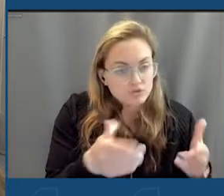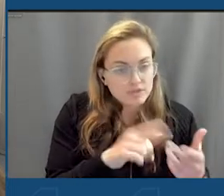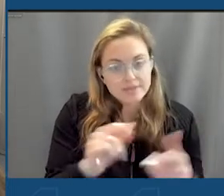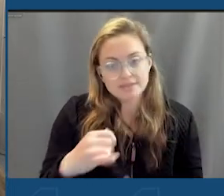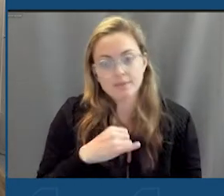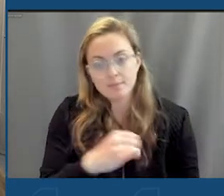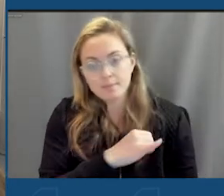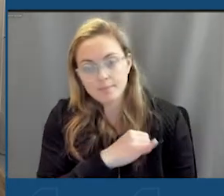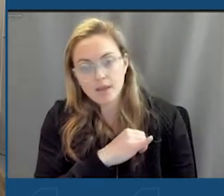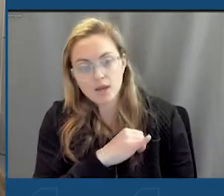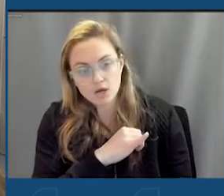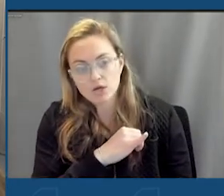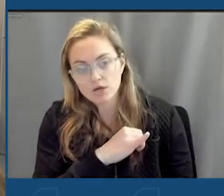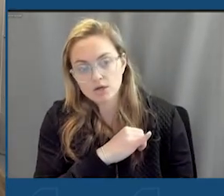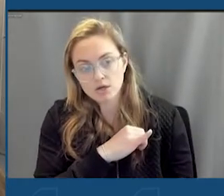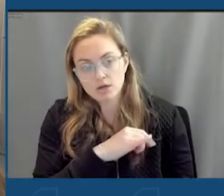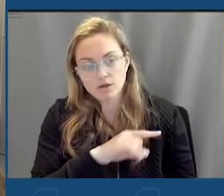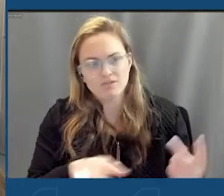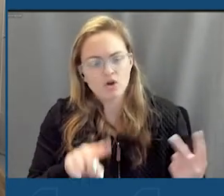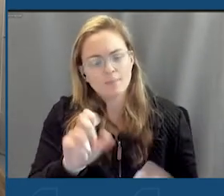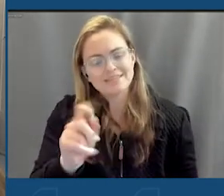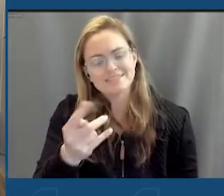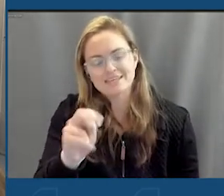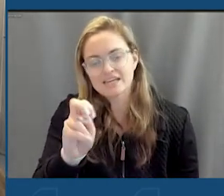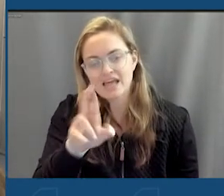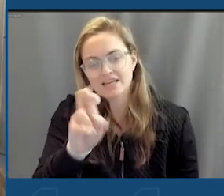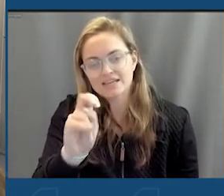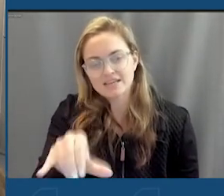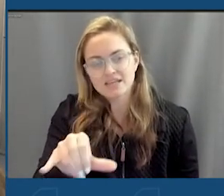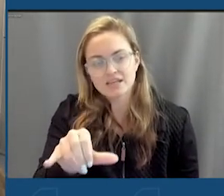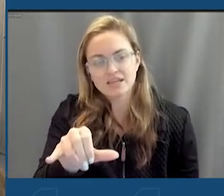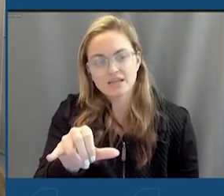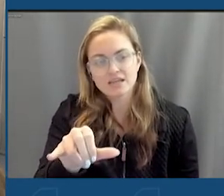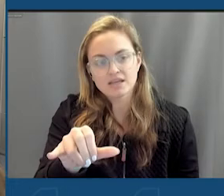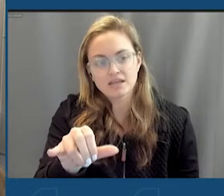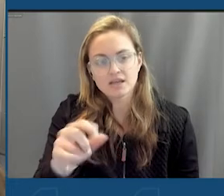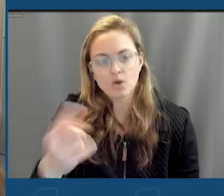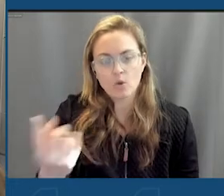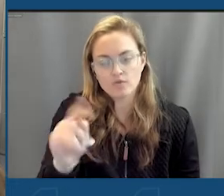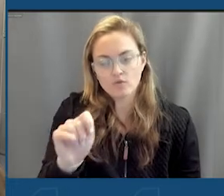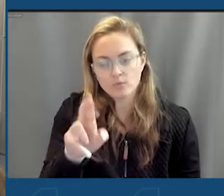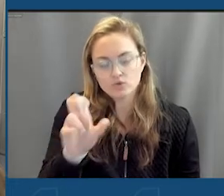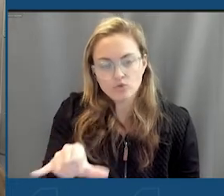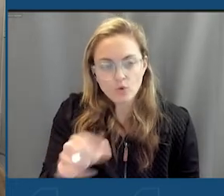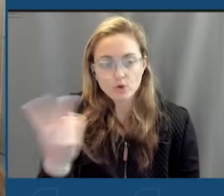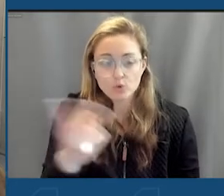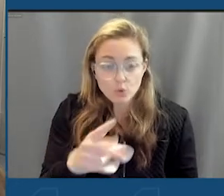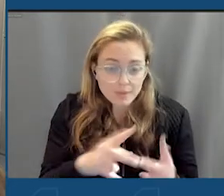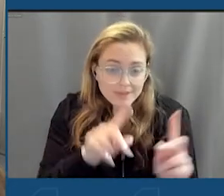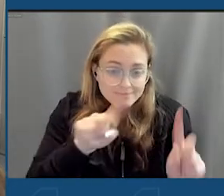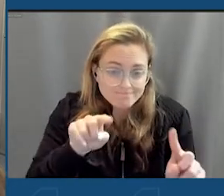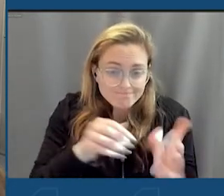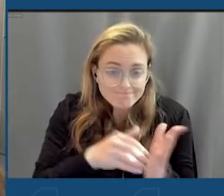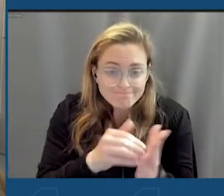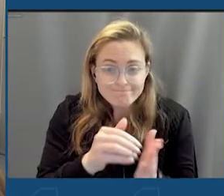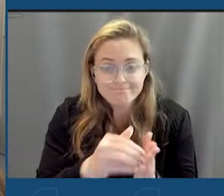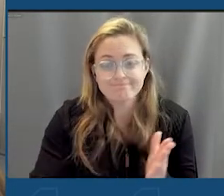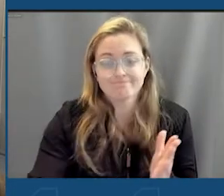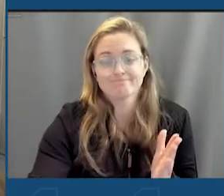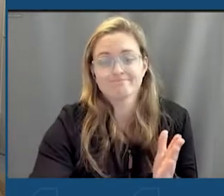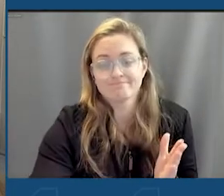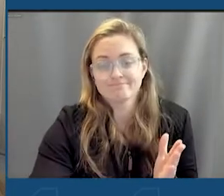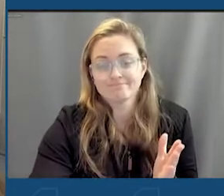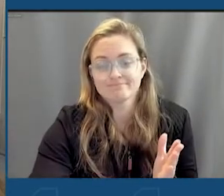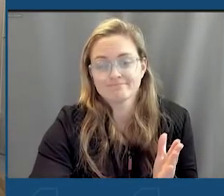Patrick Madden. Gary's from Schenectady. Mayor Madden is from Troy, two places I frequent often when I'm not in Albany, Mayor. I